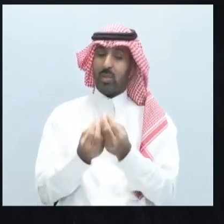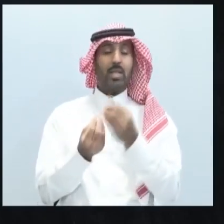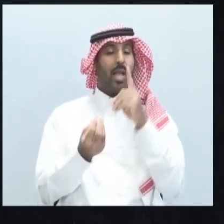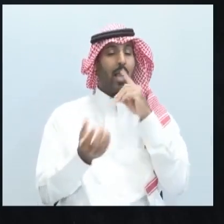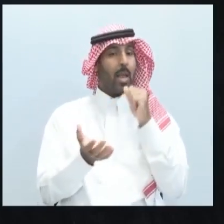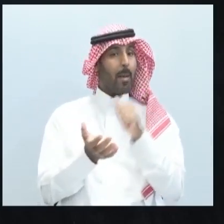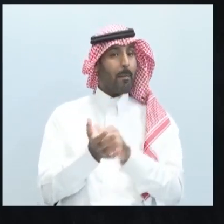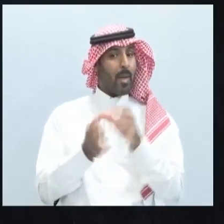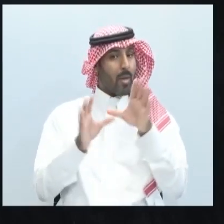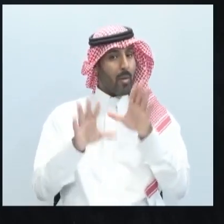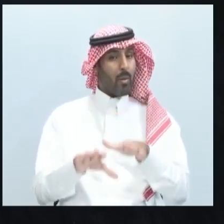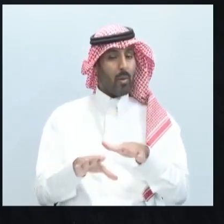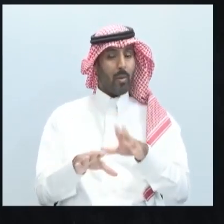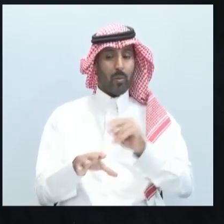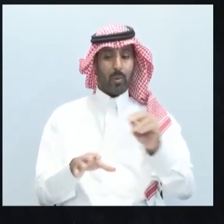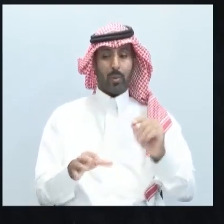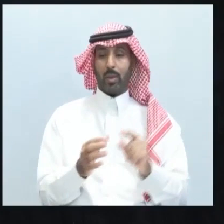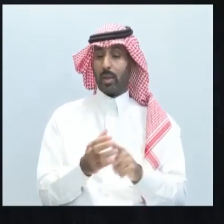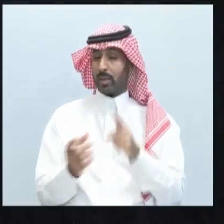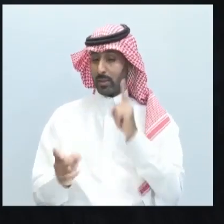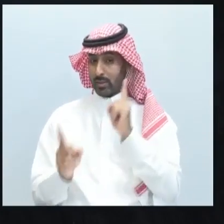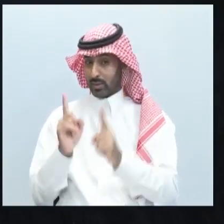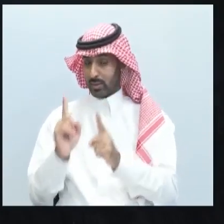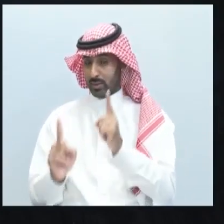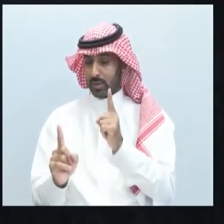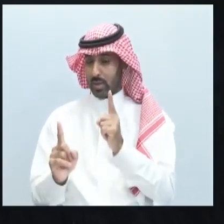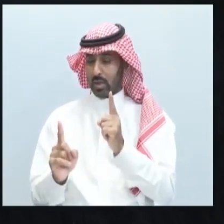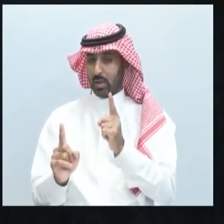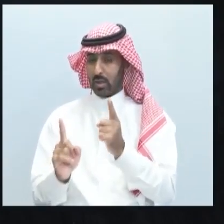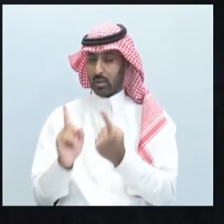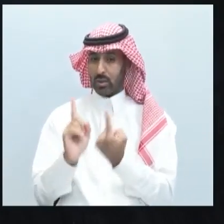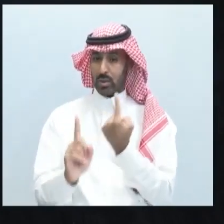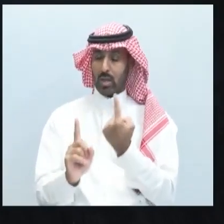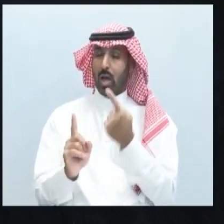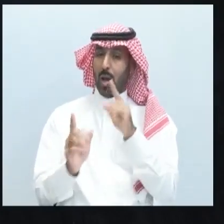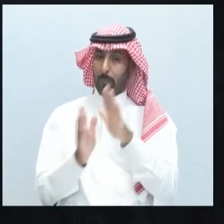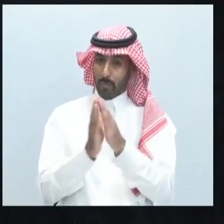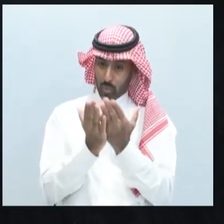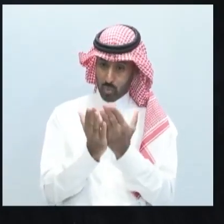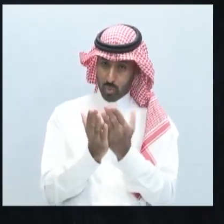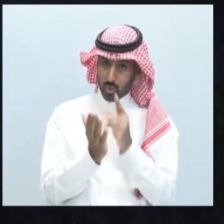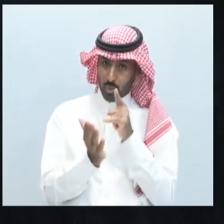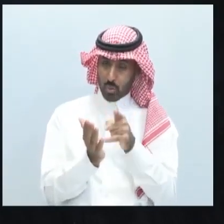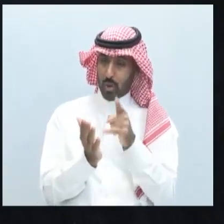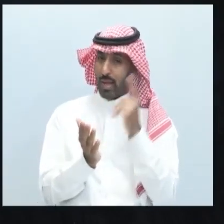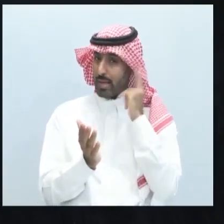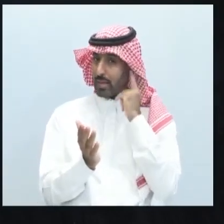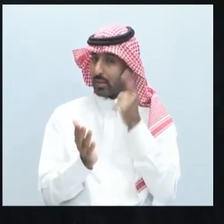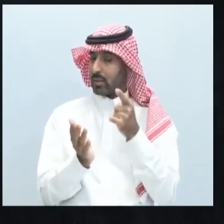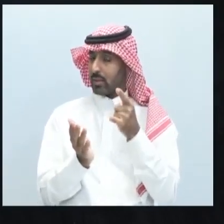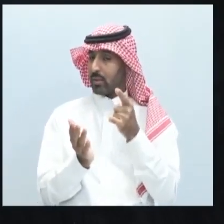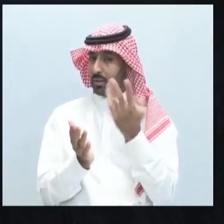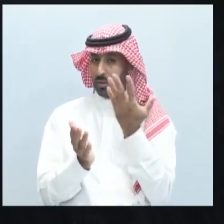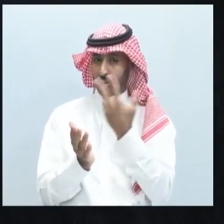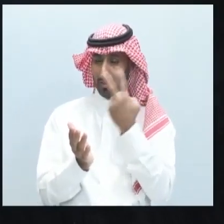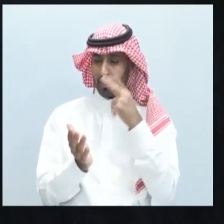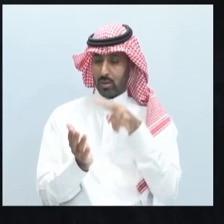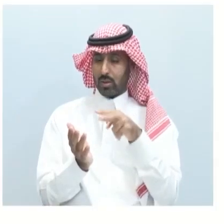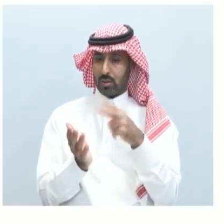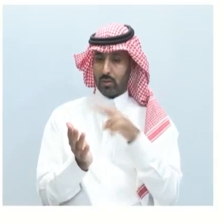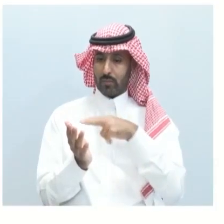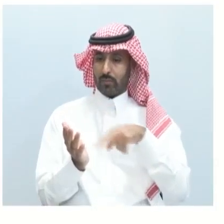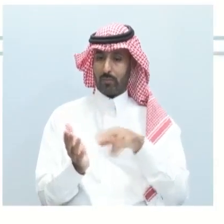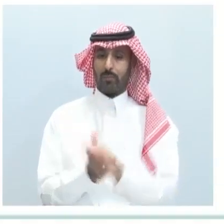going to listen to the conversation between Adnan and Badr. I would like you to open your book and listen to the conversation with me.